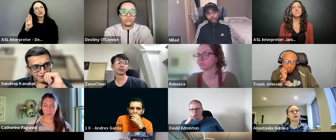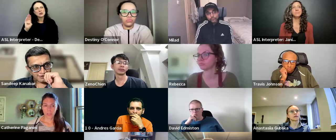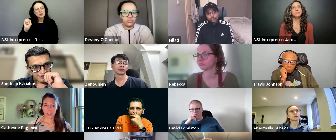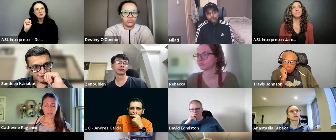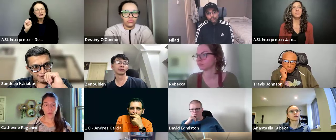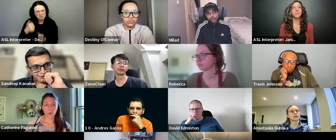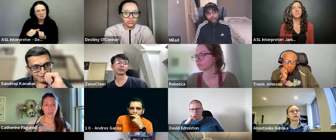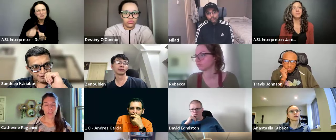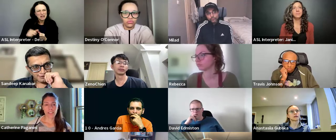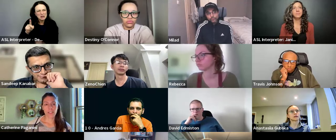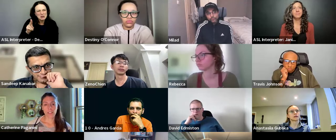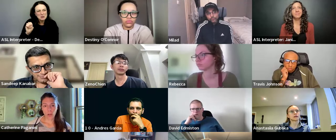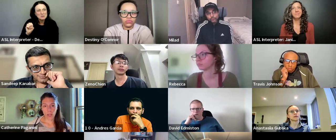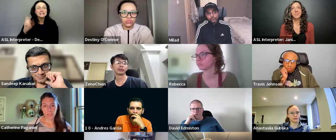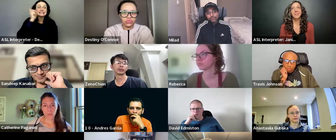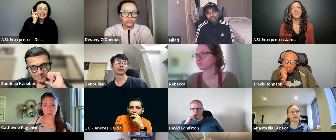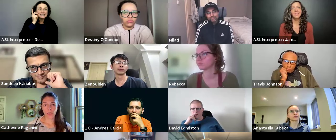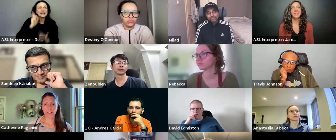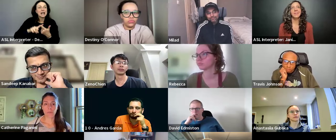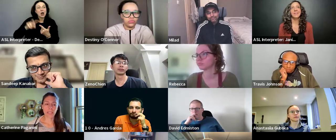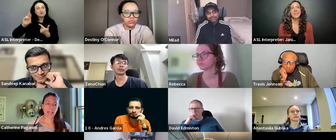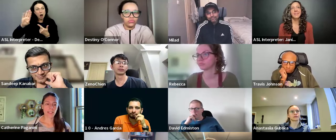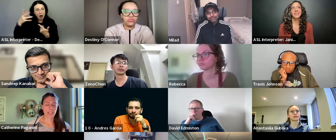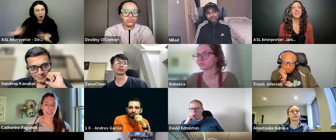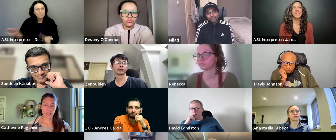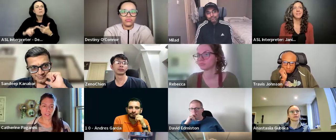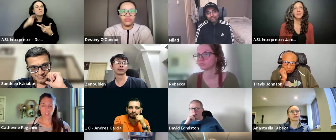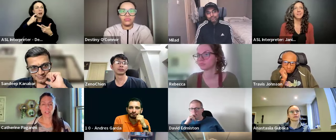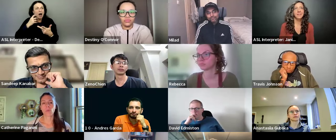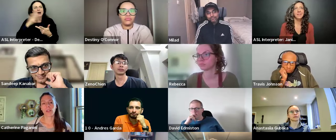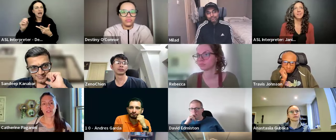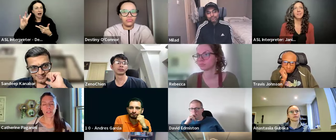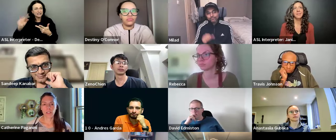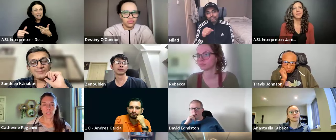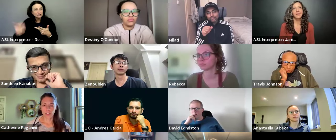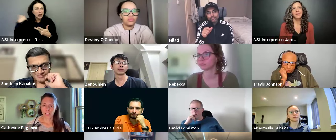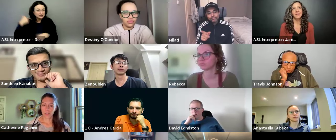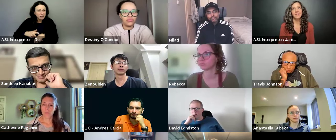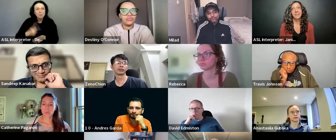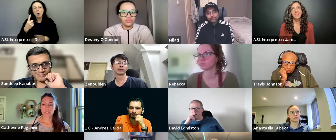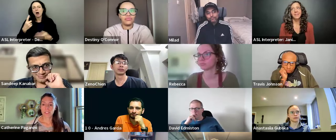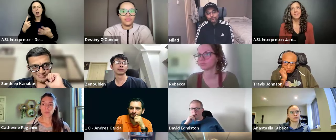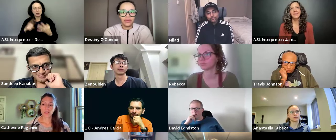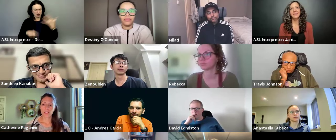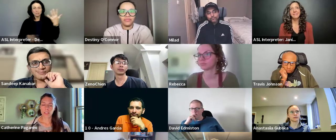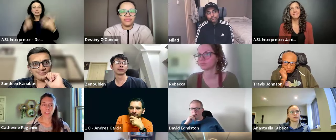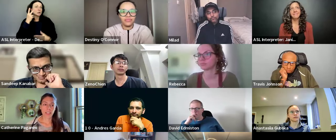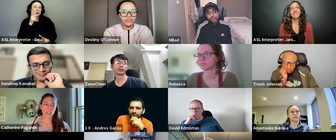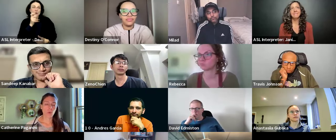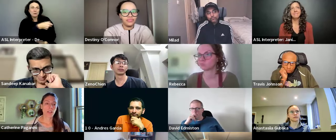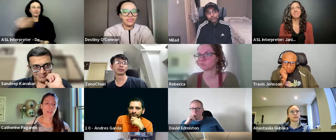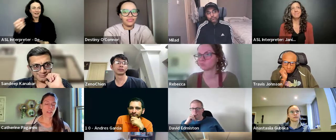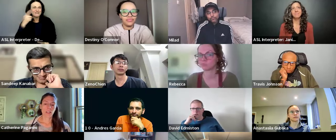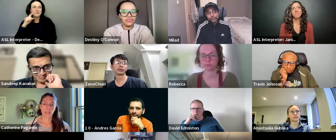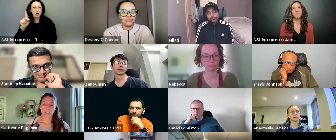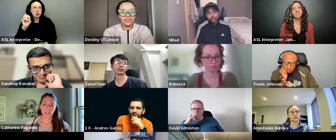The Cube. Destiny and Rob did one, Milad and Anastasia did one. So we'll see who does the